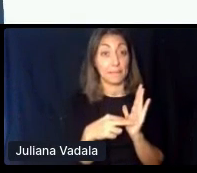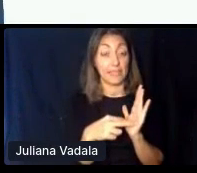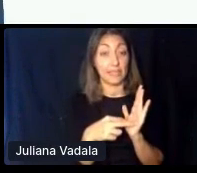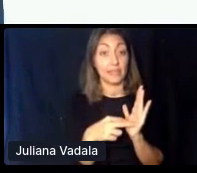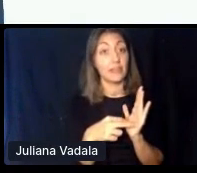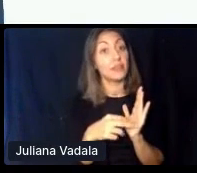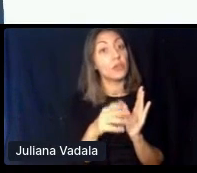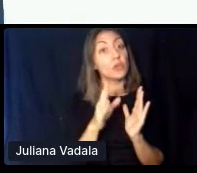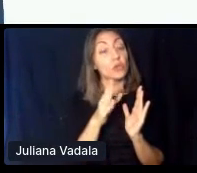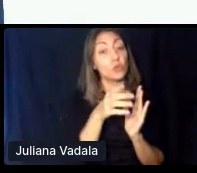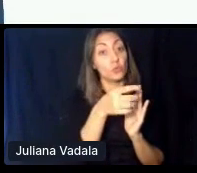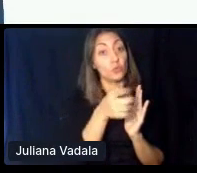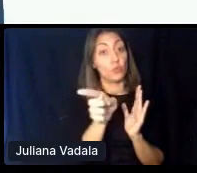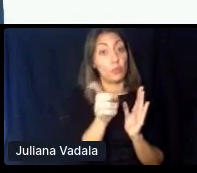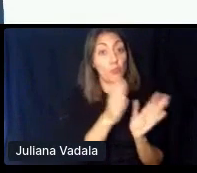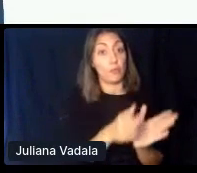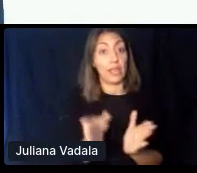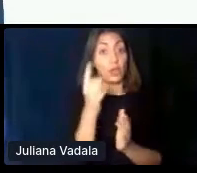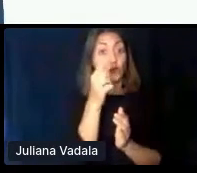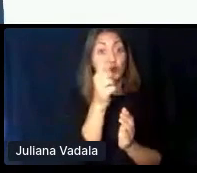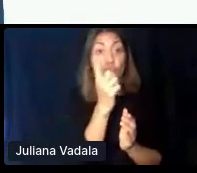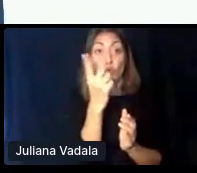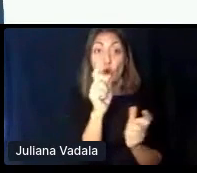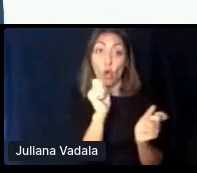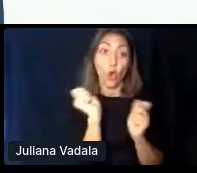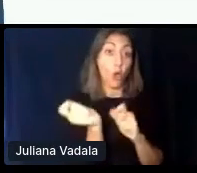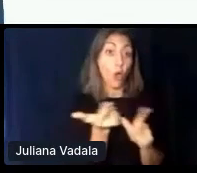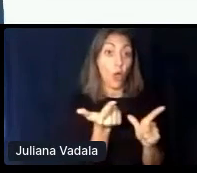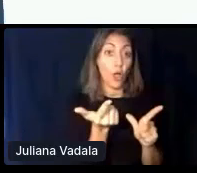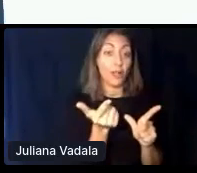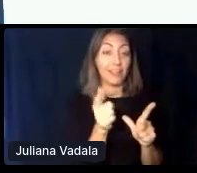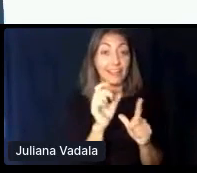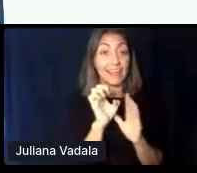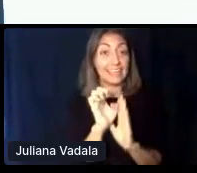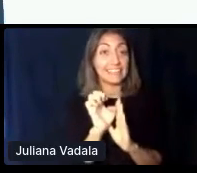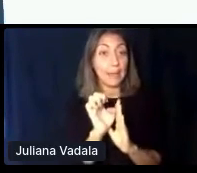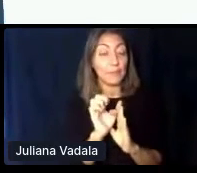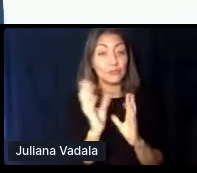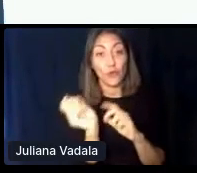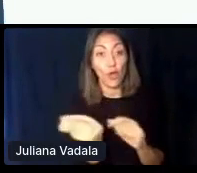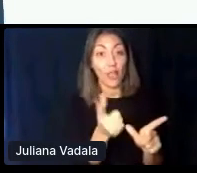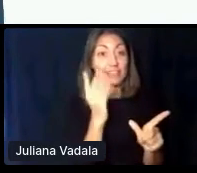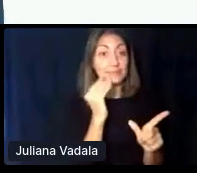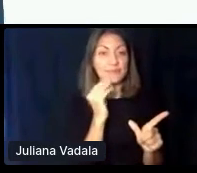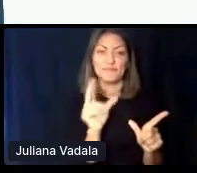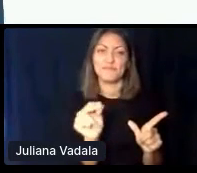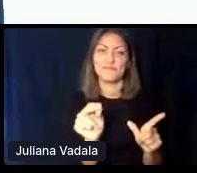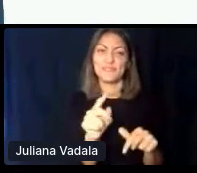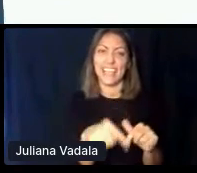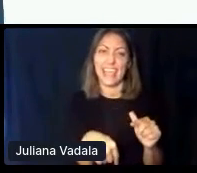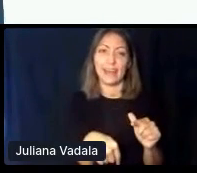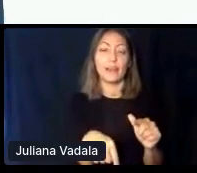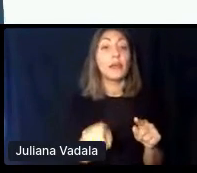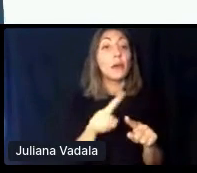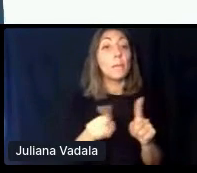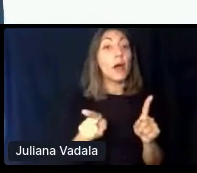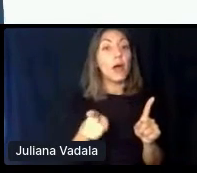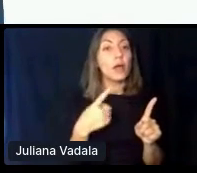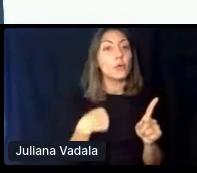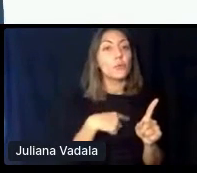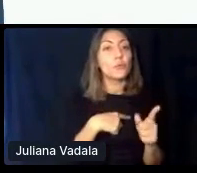Cultural competency is not a deck of cards, and we're not looking to put together a complete deck to finish our